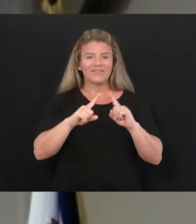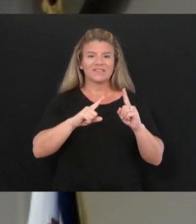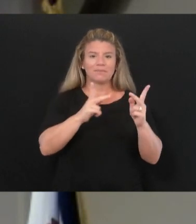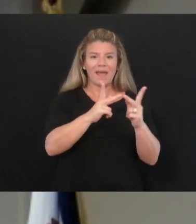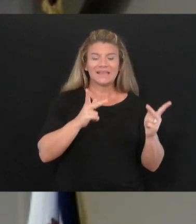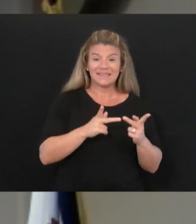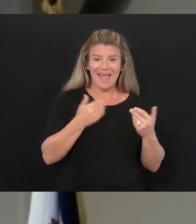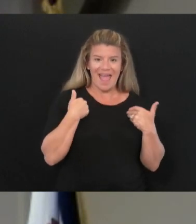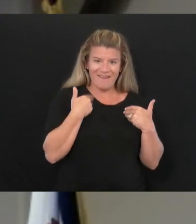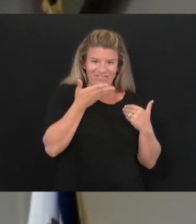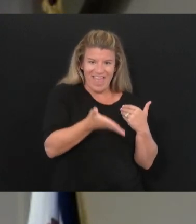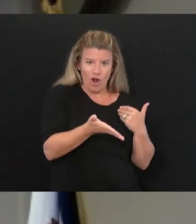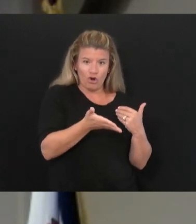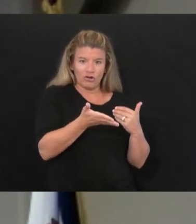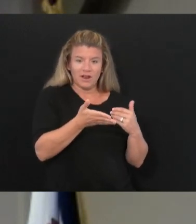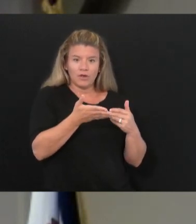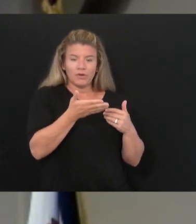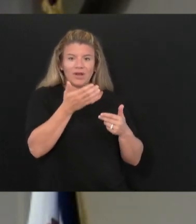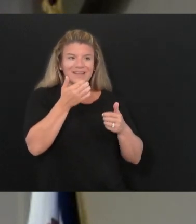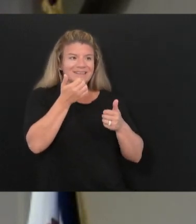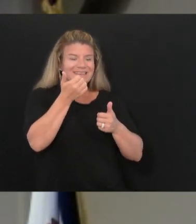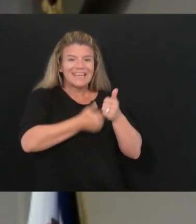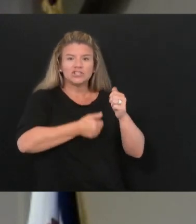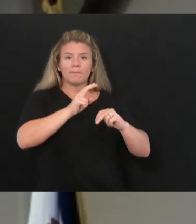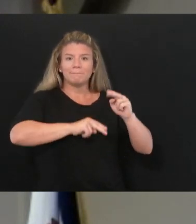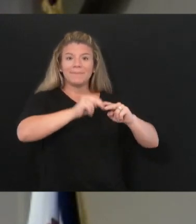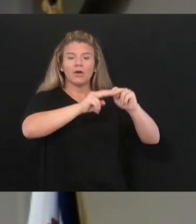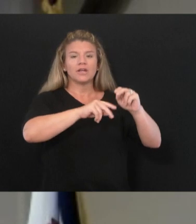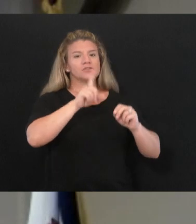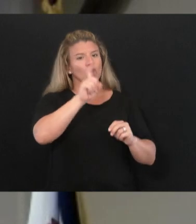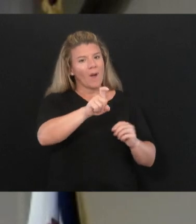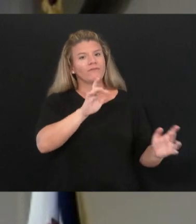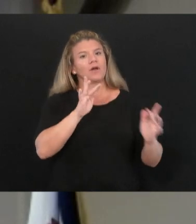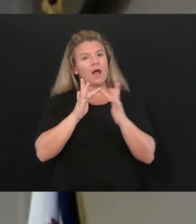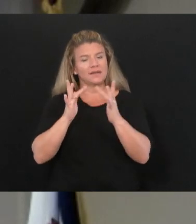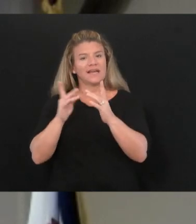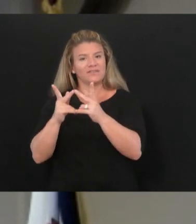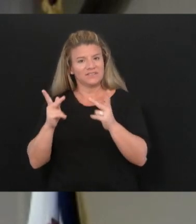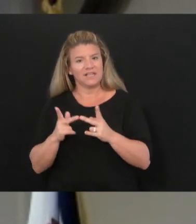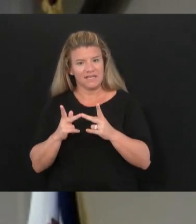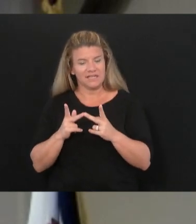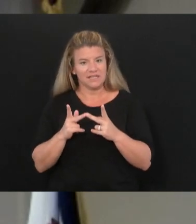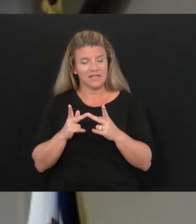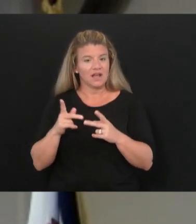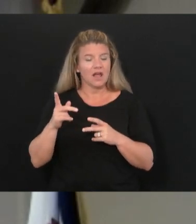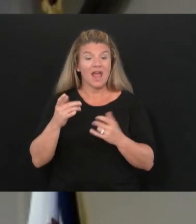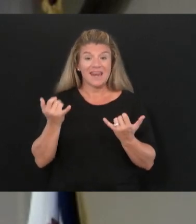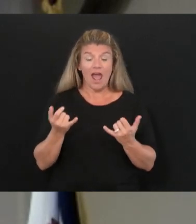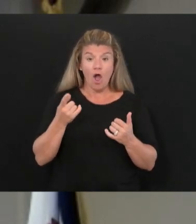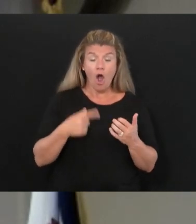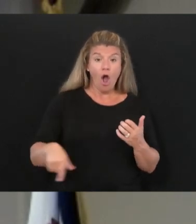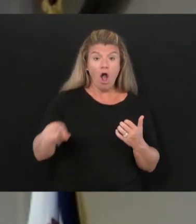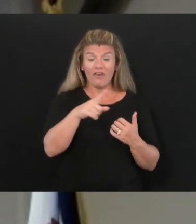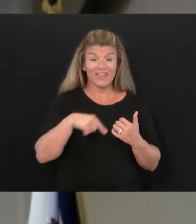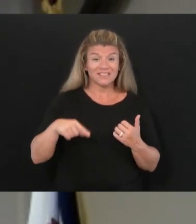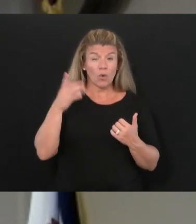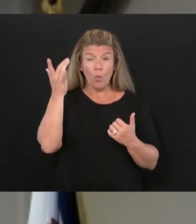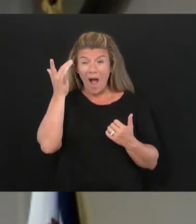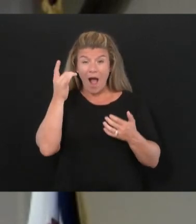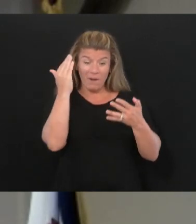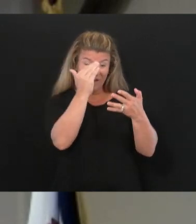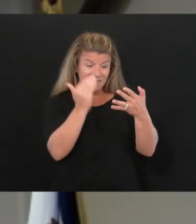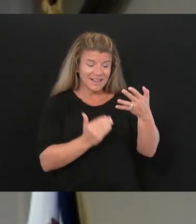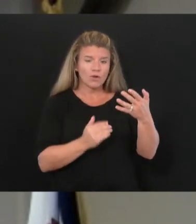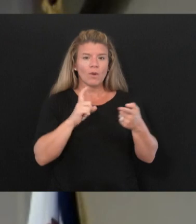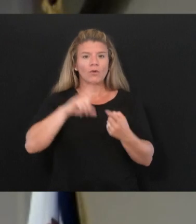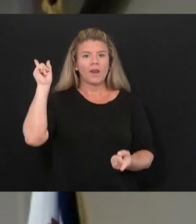facility. So you'll need to contact facilities. All of this is done again to mitigate risk. We